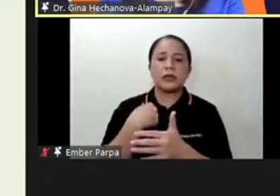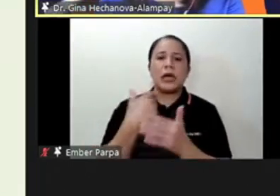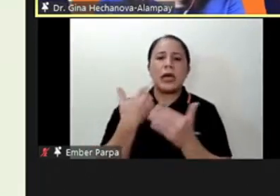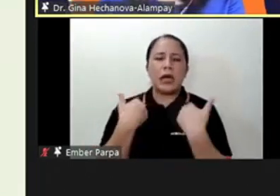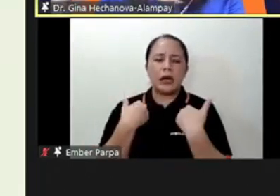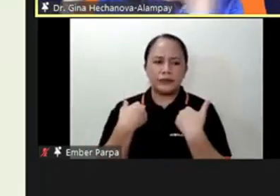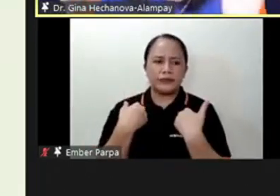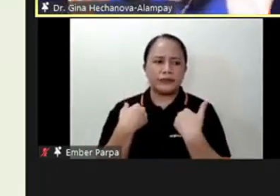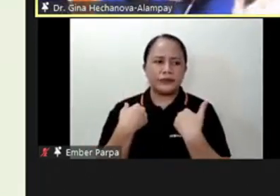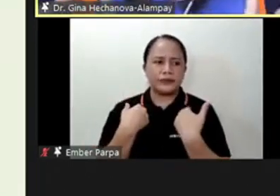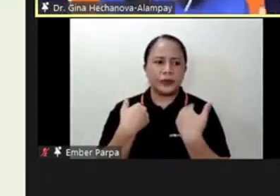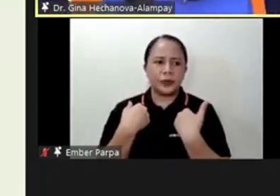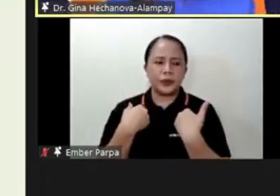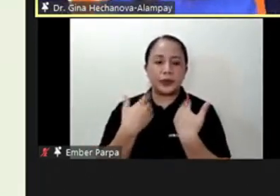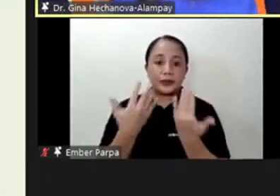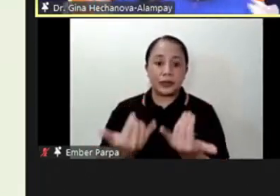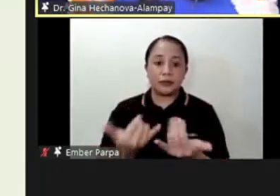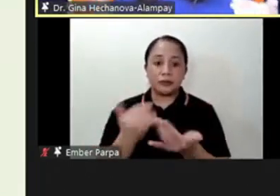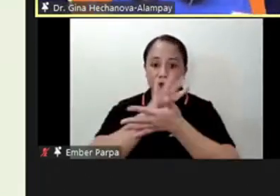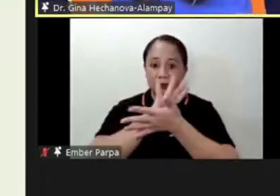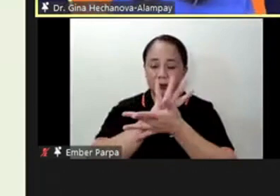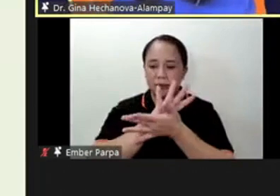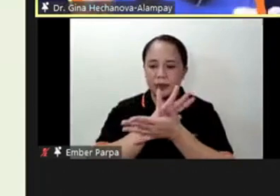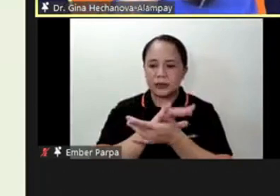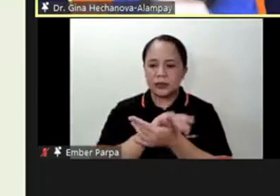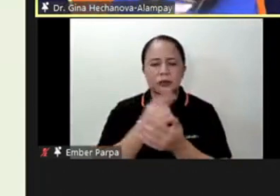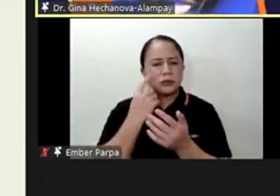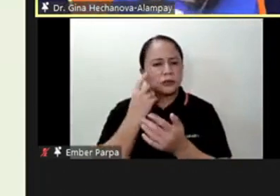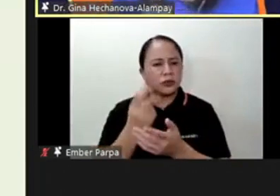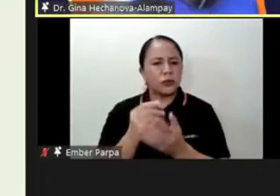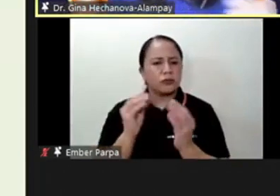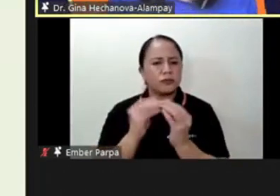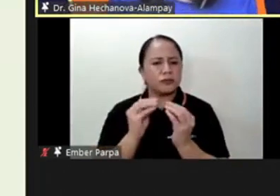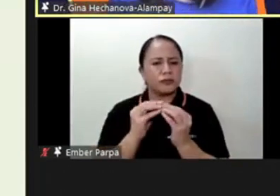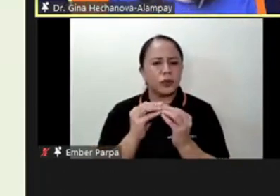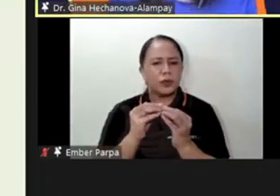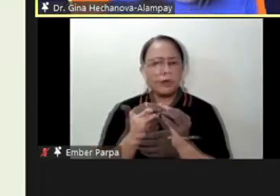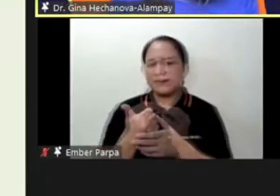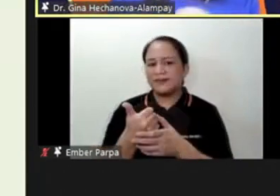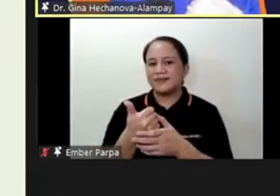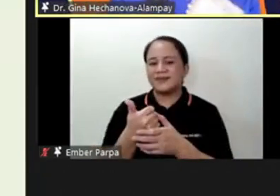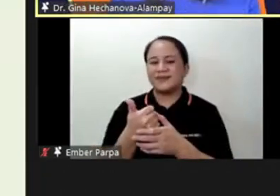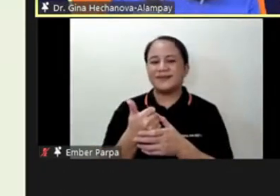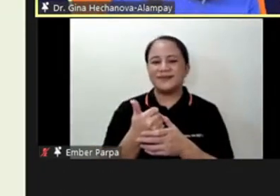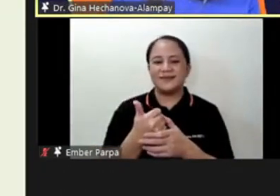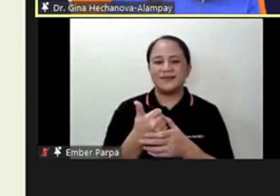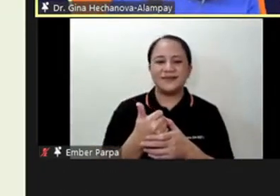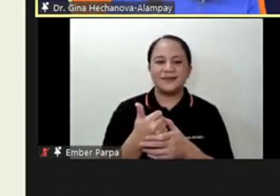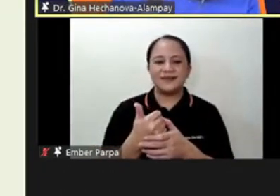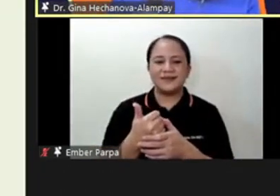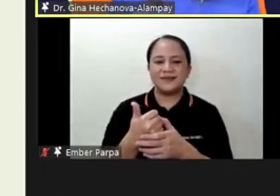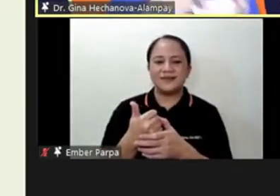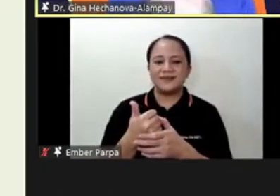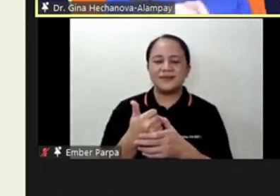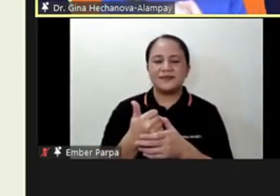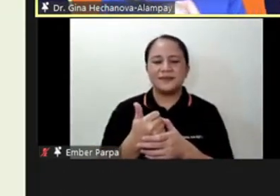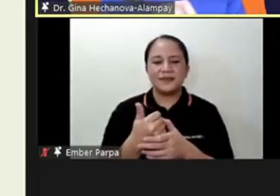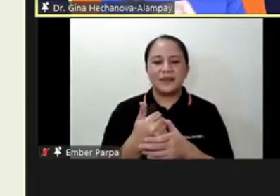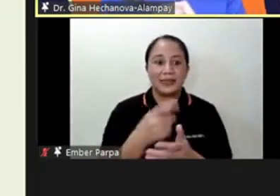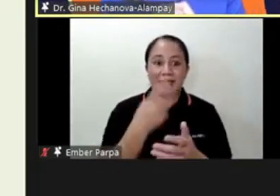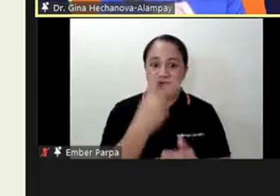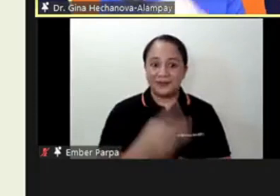certain things during this pandemic that appear to be more helpful than others. So,